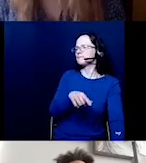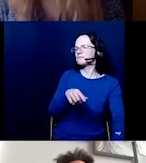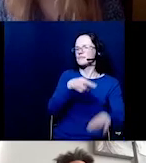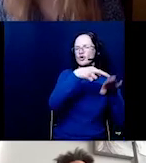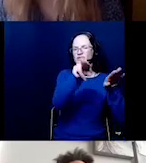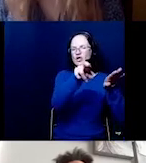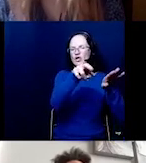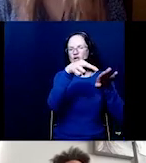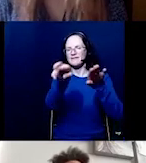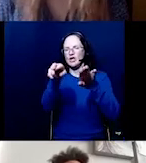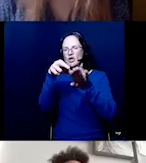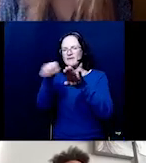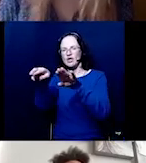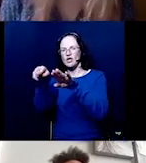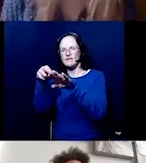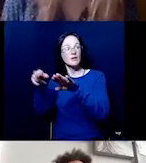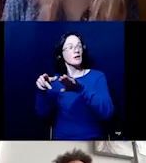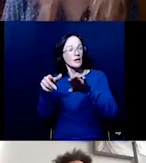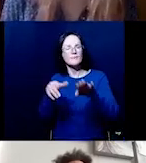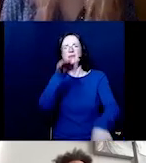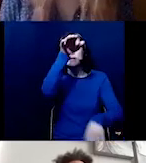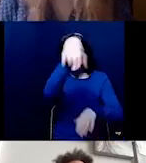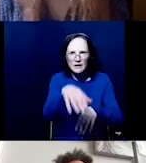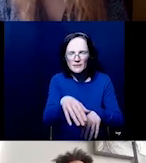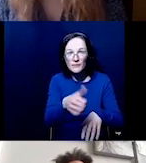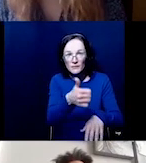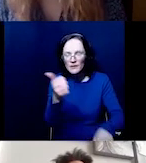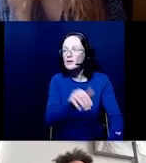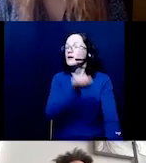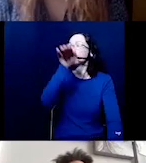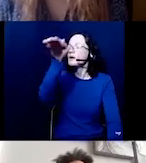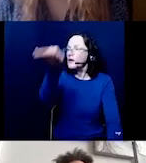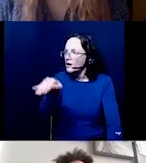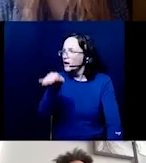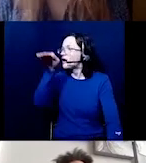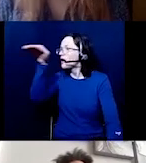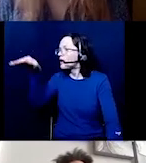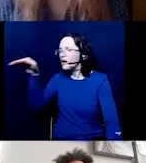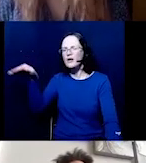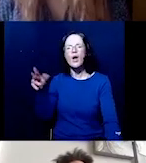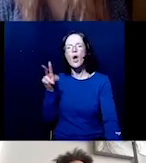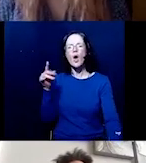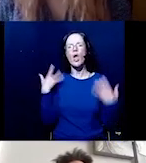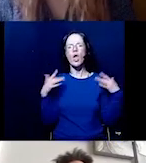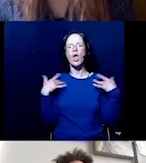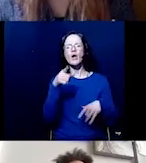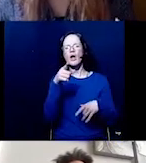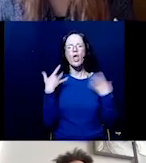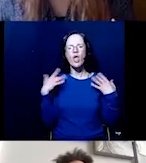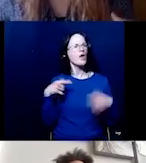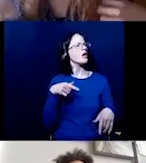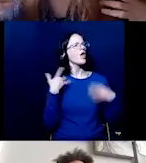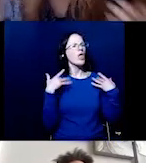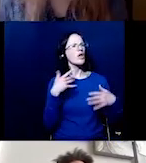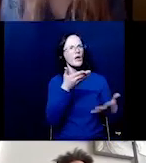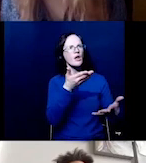takes a lot of your time because you go always from one office to the other. It's difficult to organize. And for those who can't